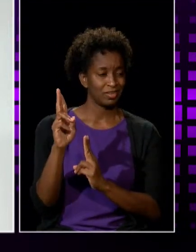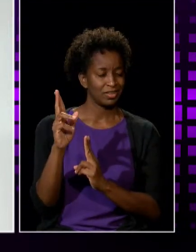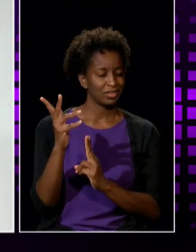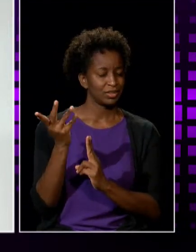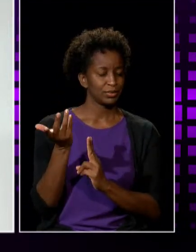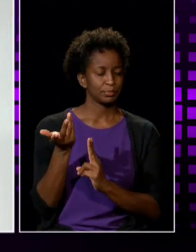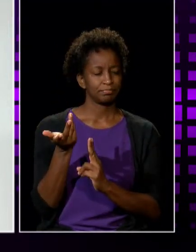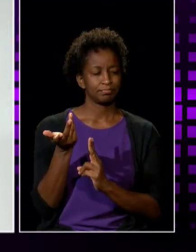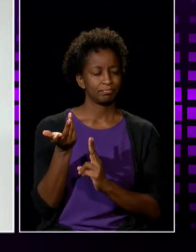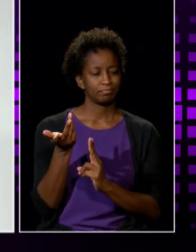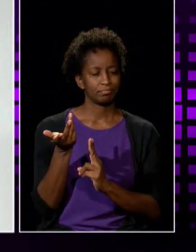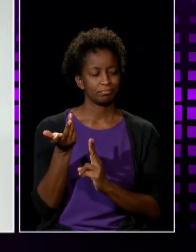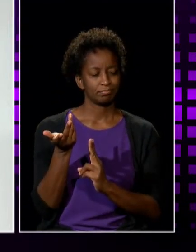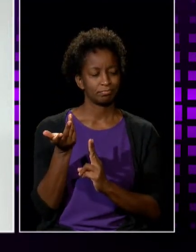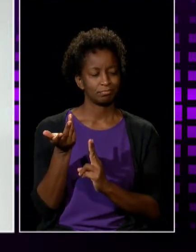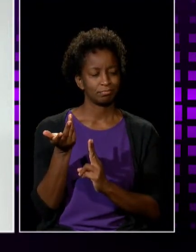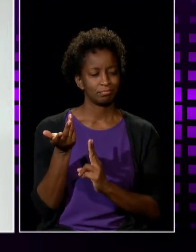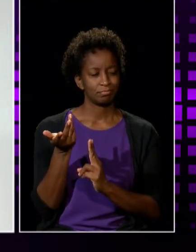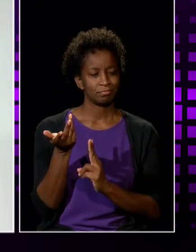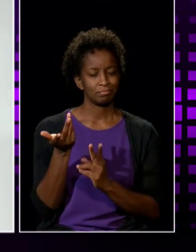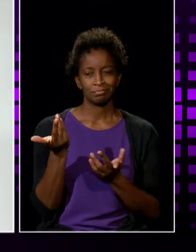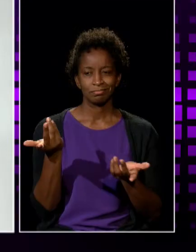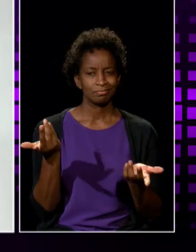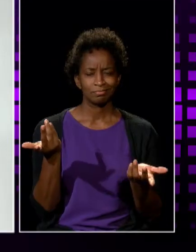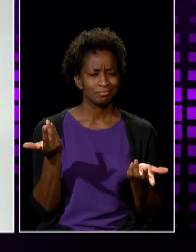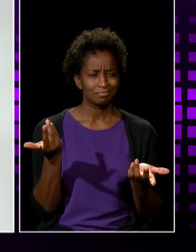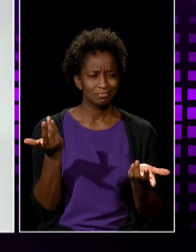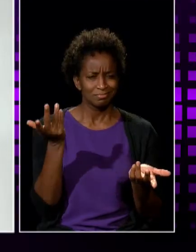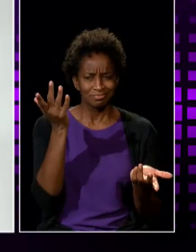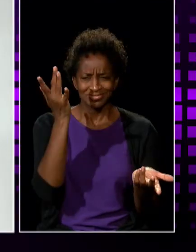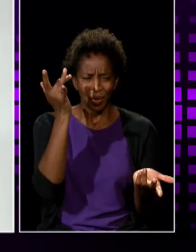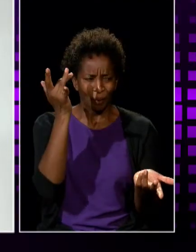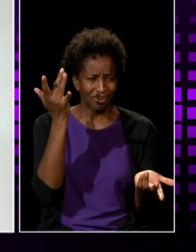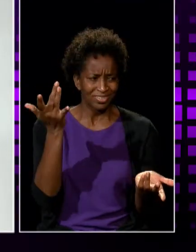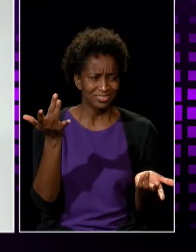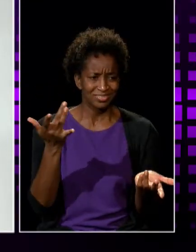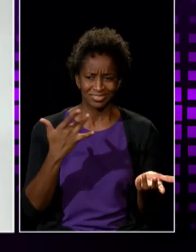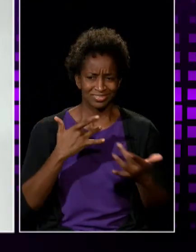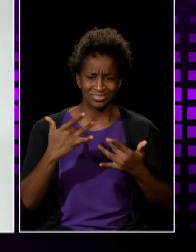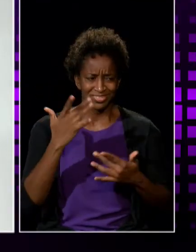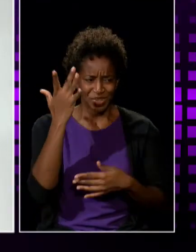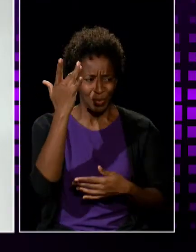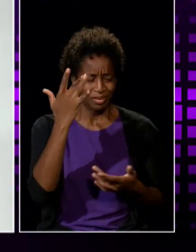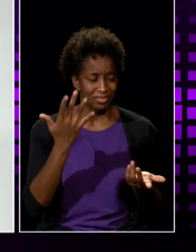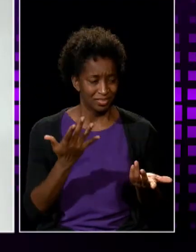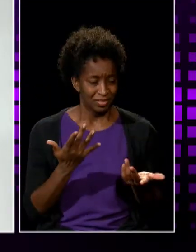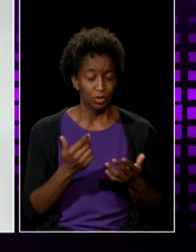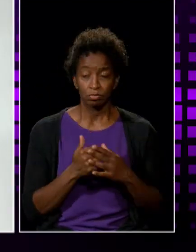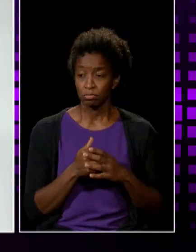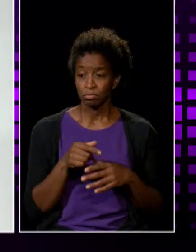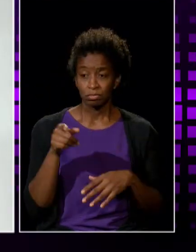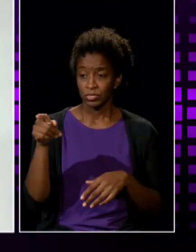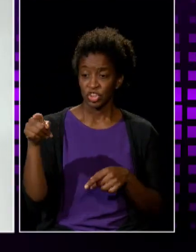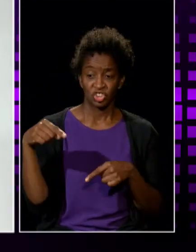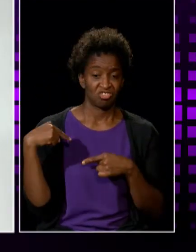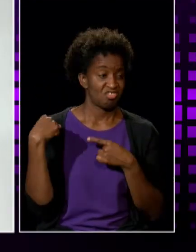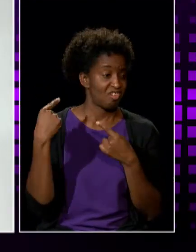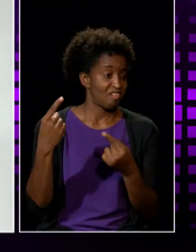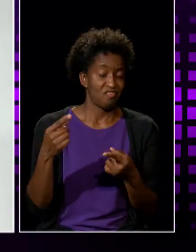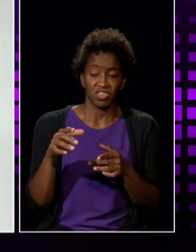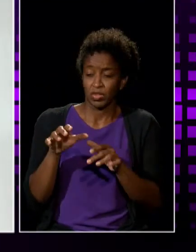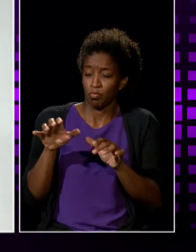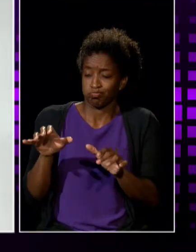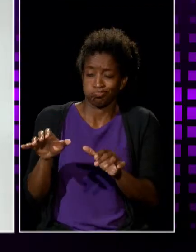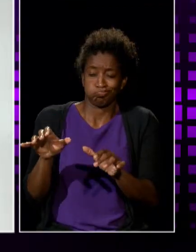status of a national hero perhaps is ill-founded, because she, in my opinion, she has done enough. She's done more than enough.